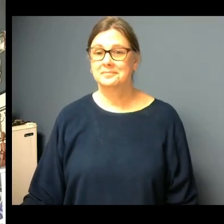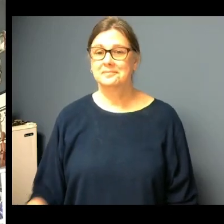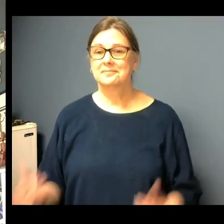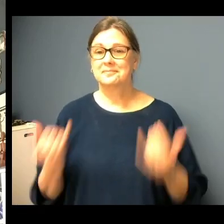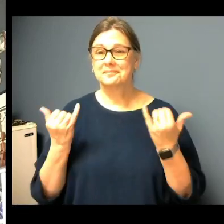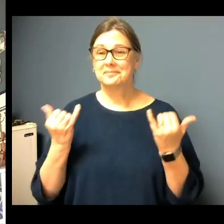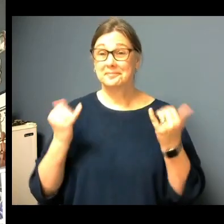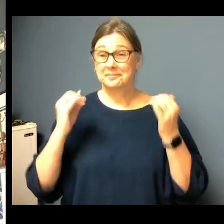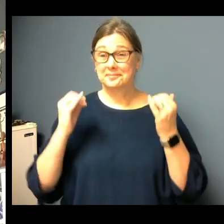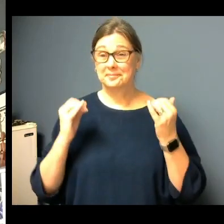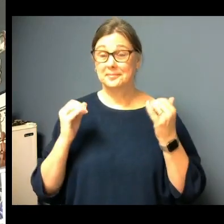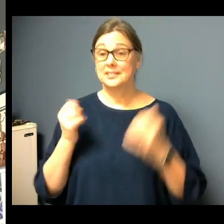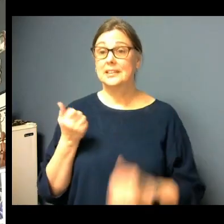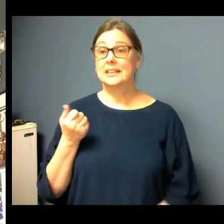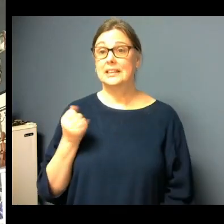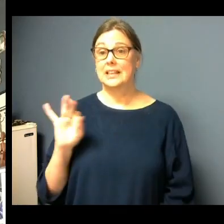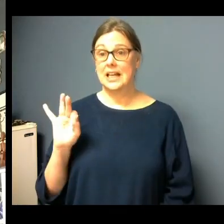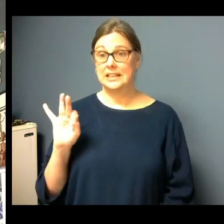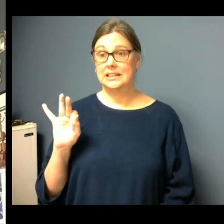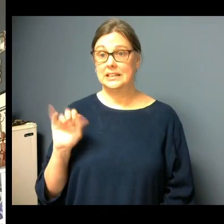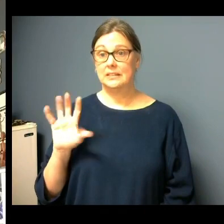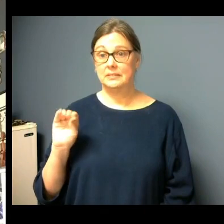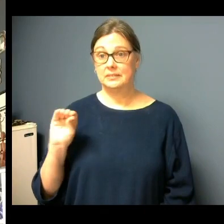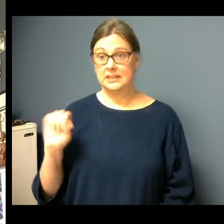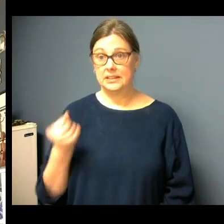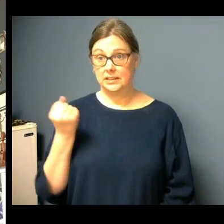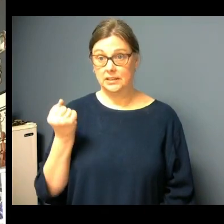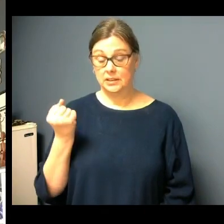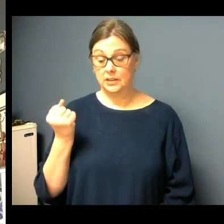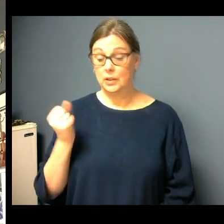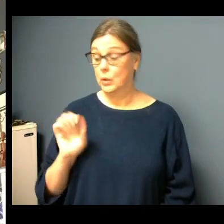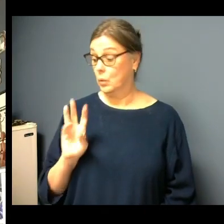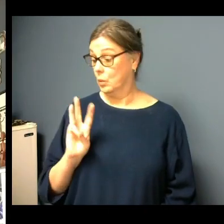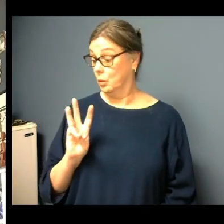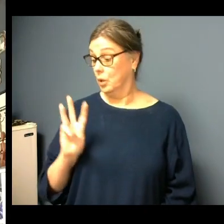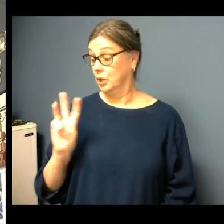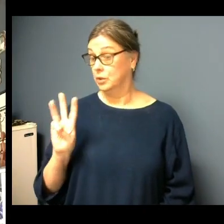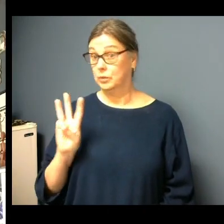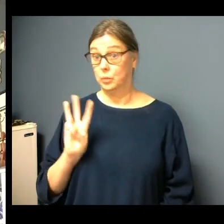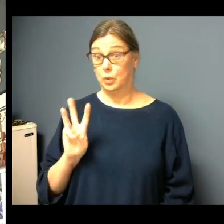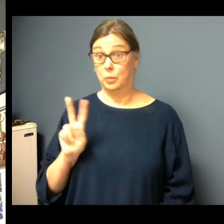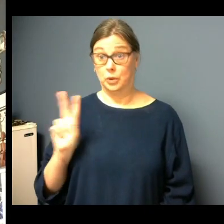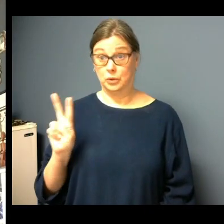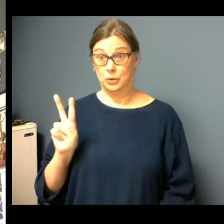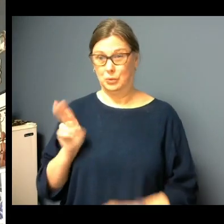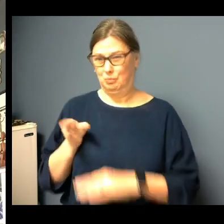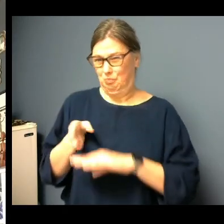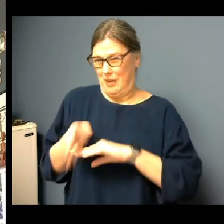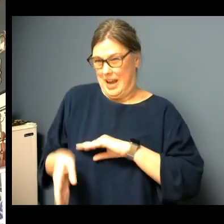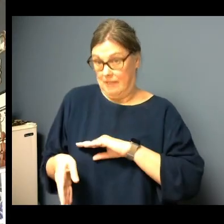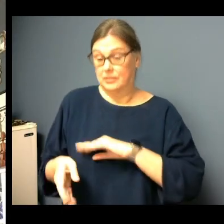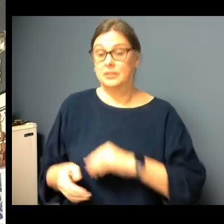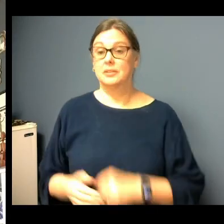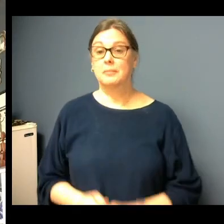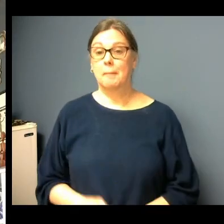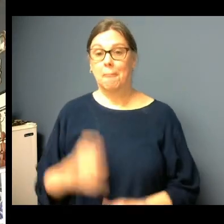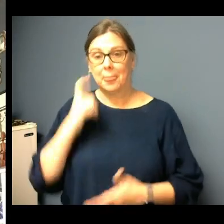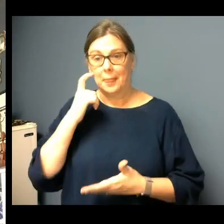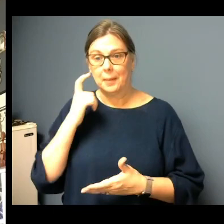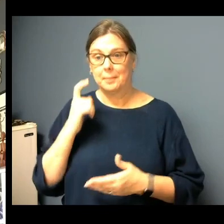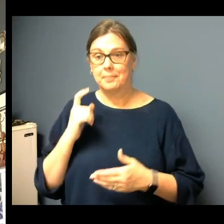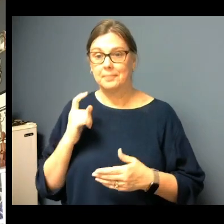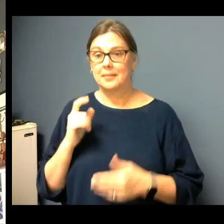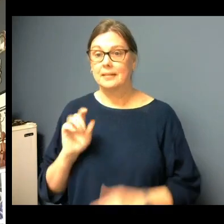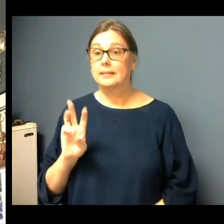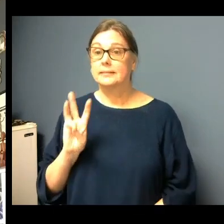All right, so we are looking at the 1950s, the period just after World War II. We just saw women having possibilities. Right, we said